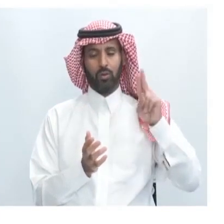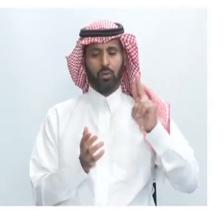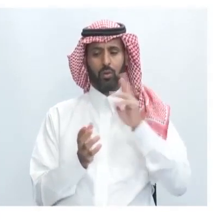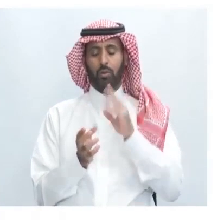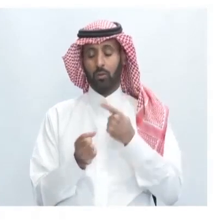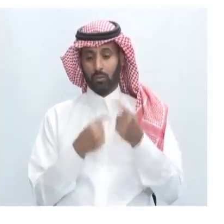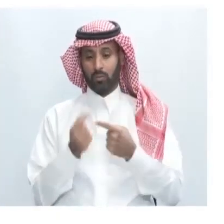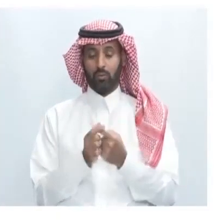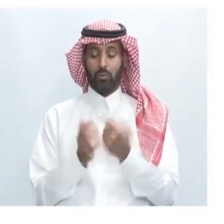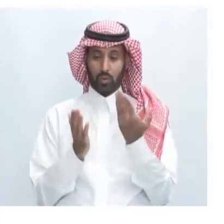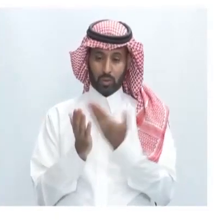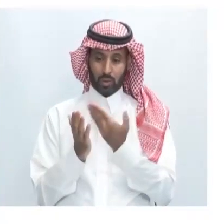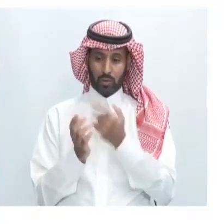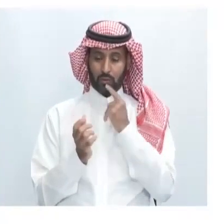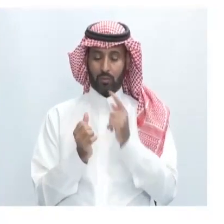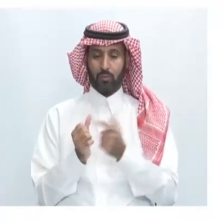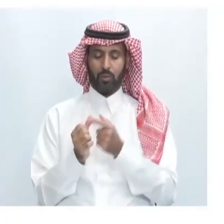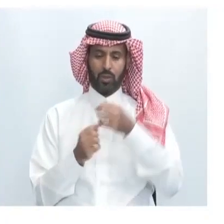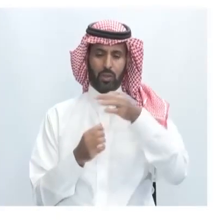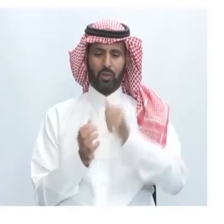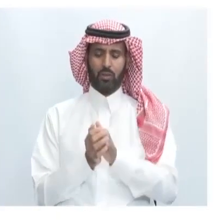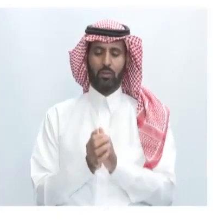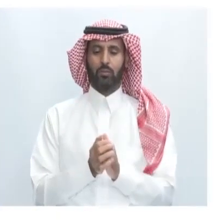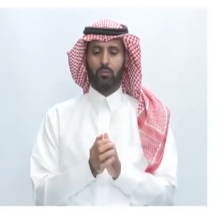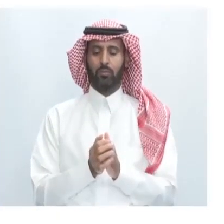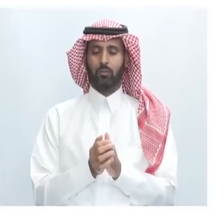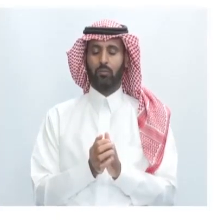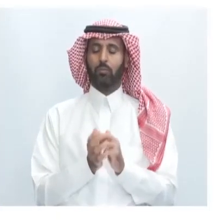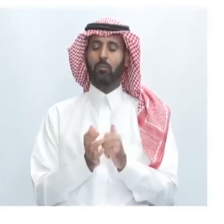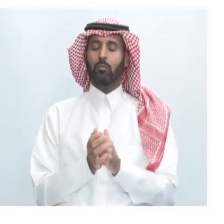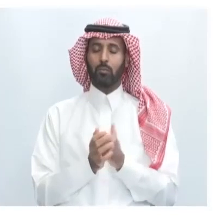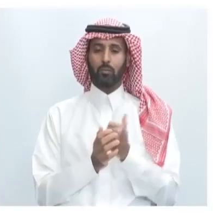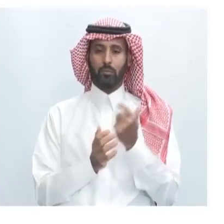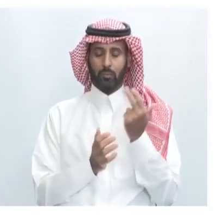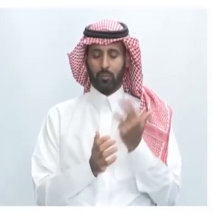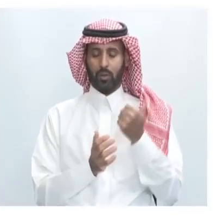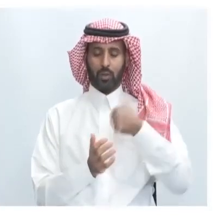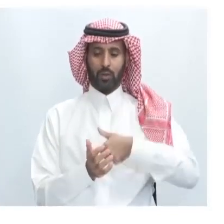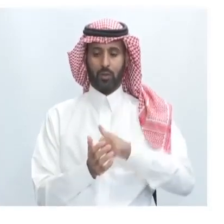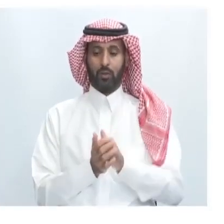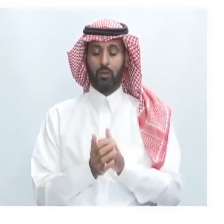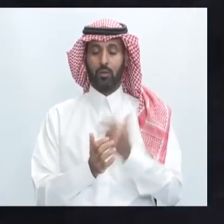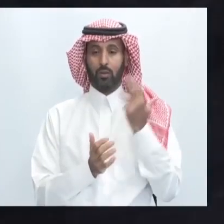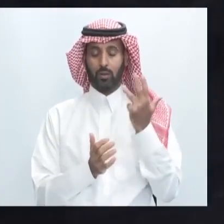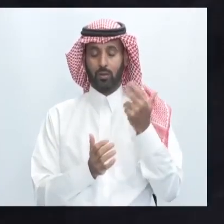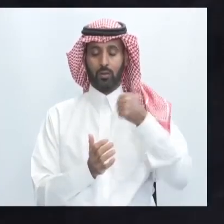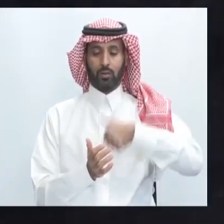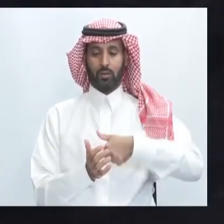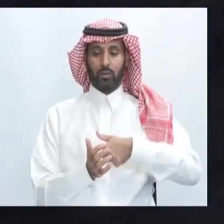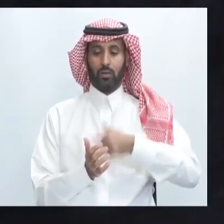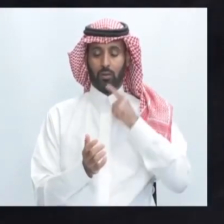and 69. So you can tell from this picture that we will be reading